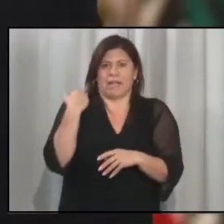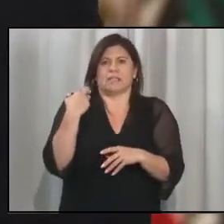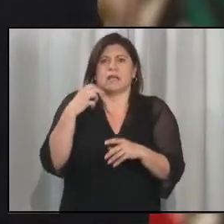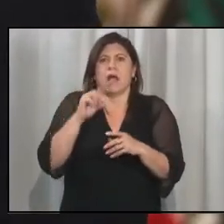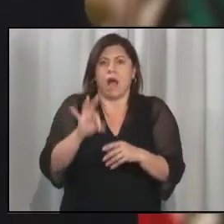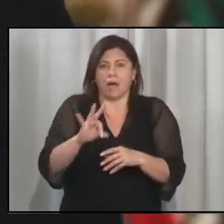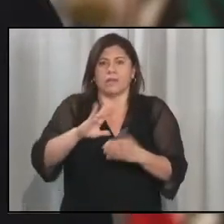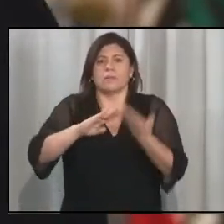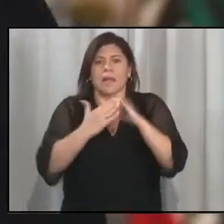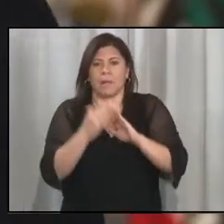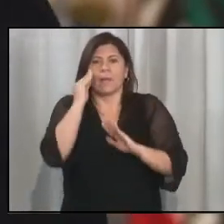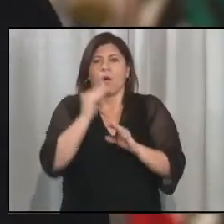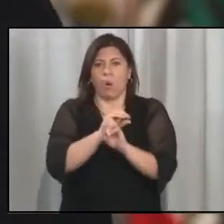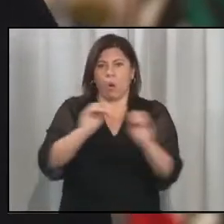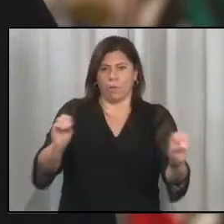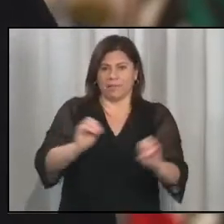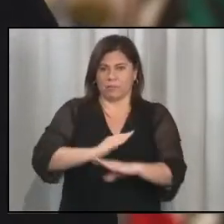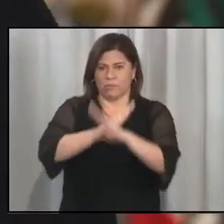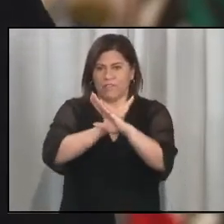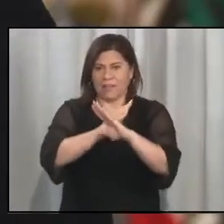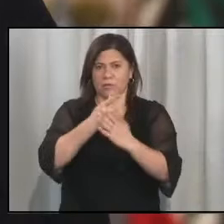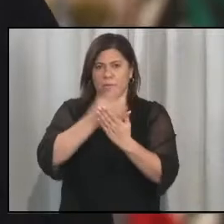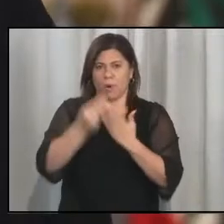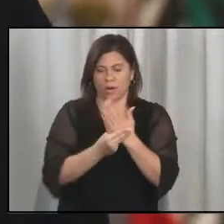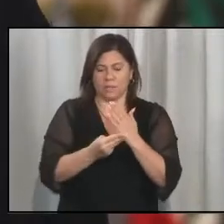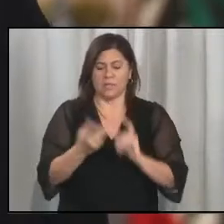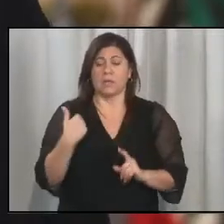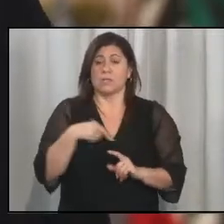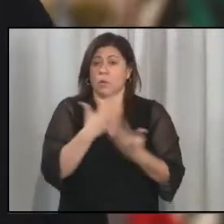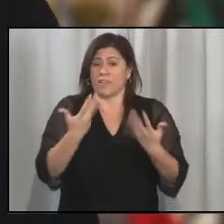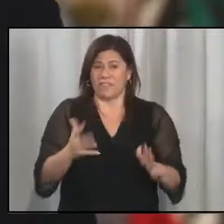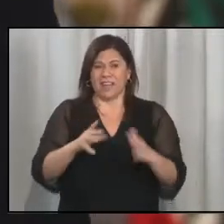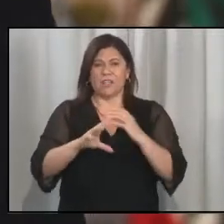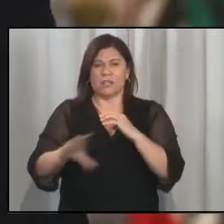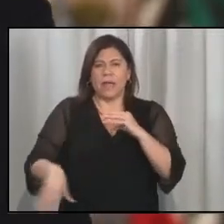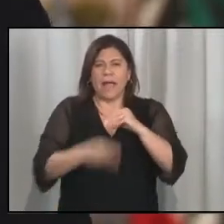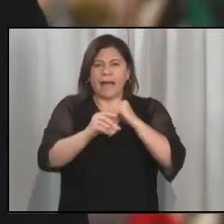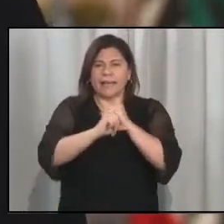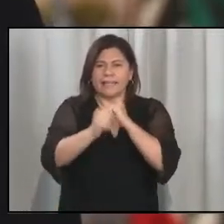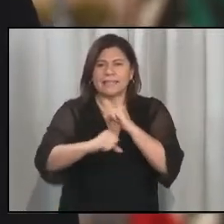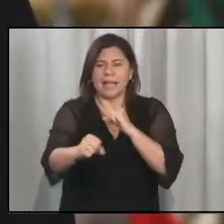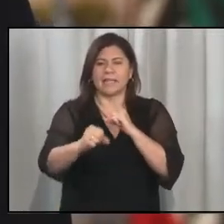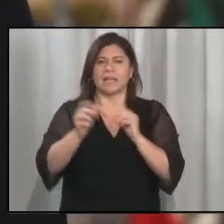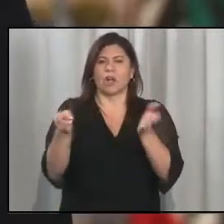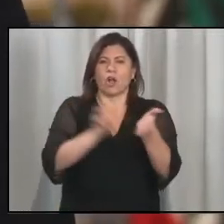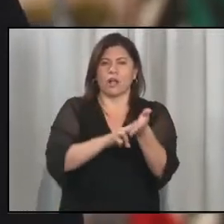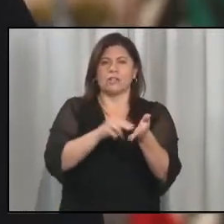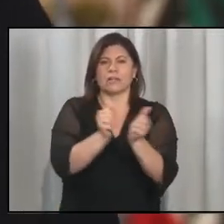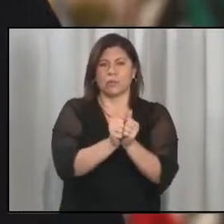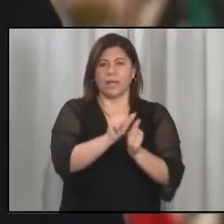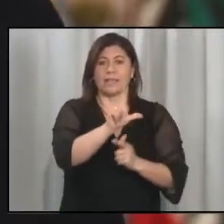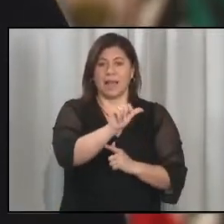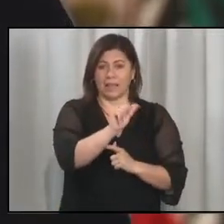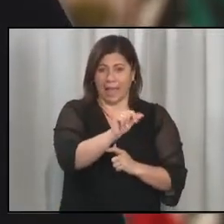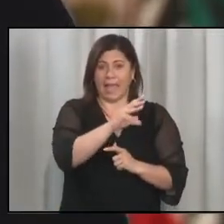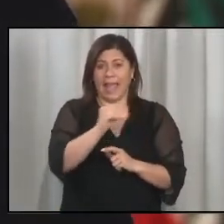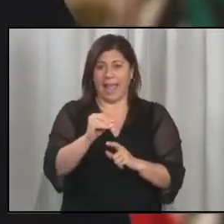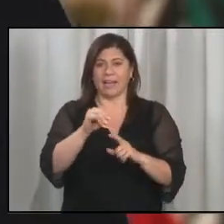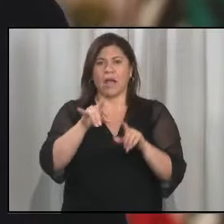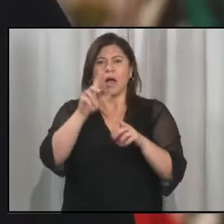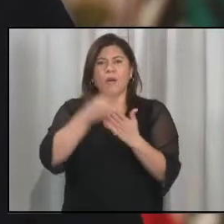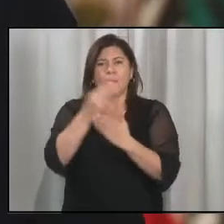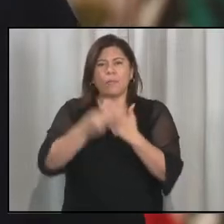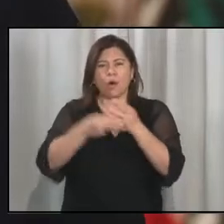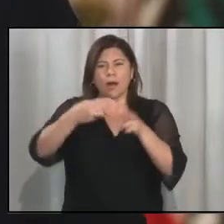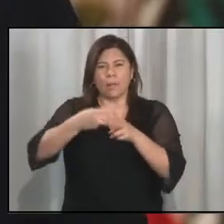We recently extended our contract agreement with the County of Los Angeles and the nonprofit Stay Housed LA to support their Right to